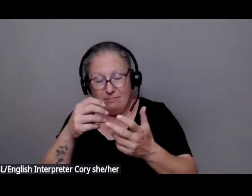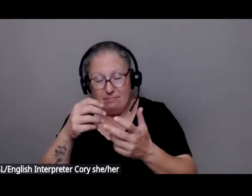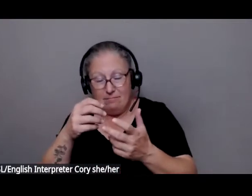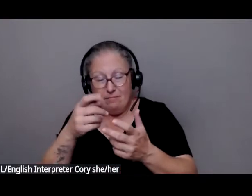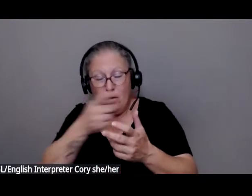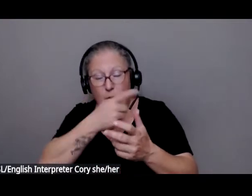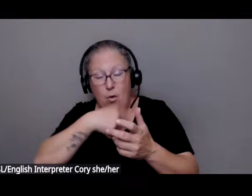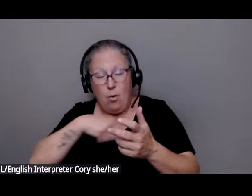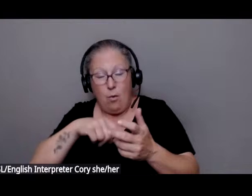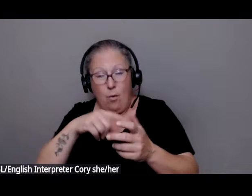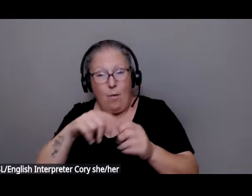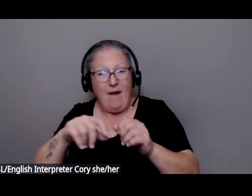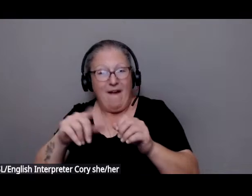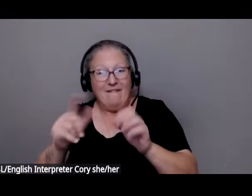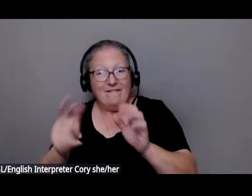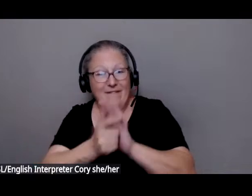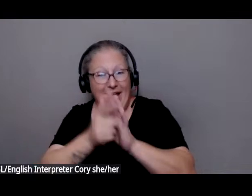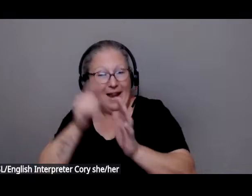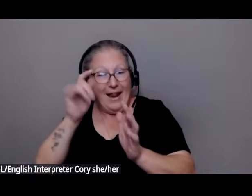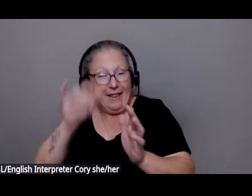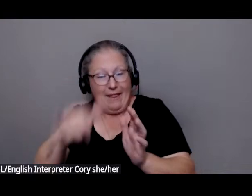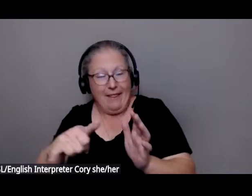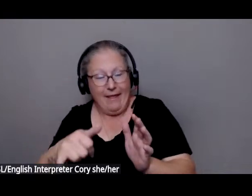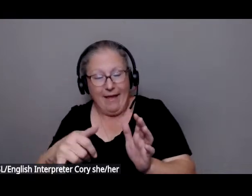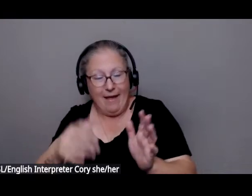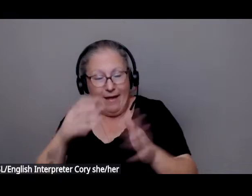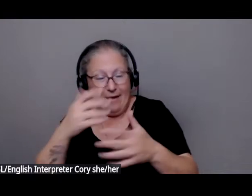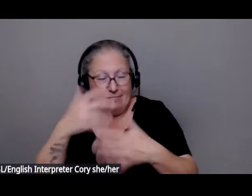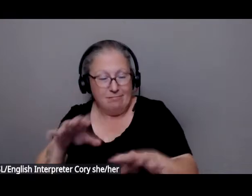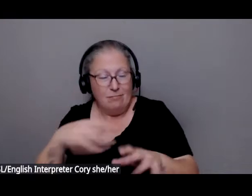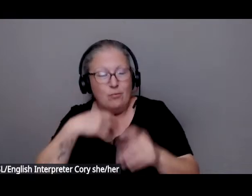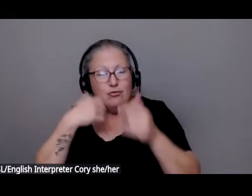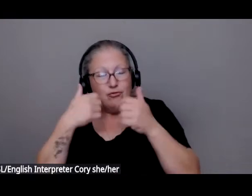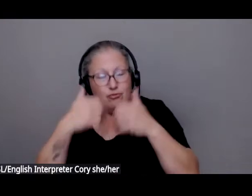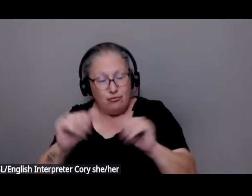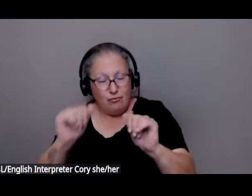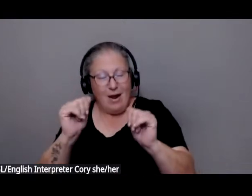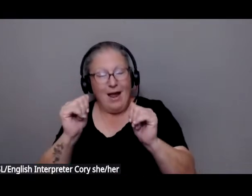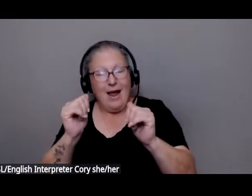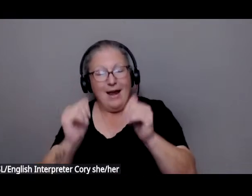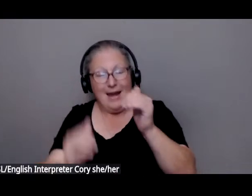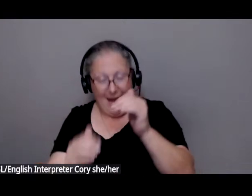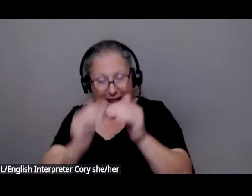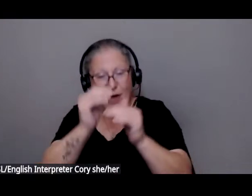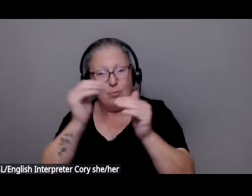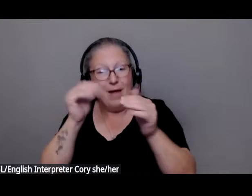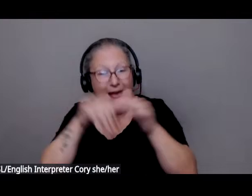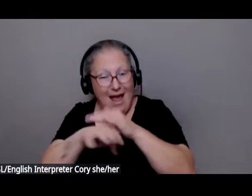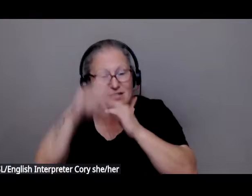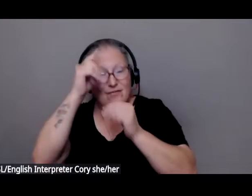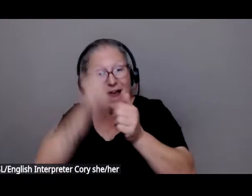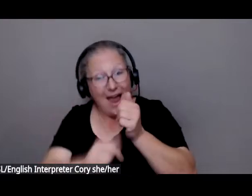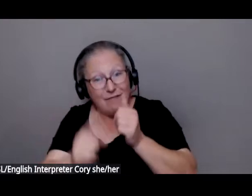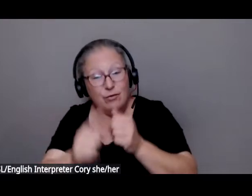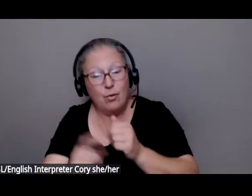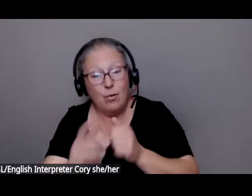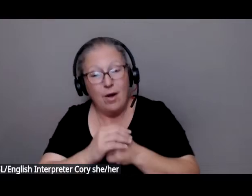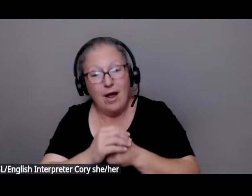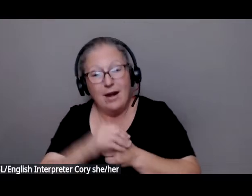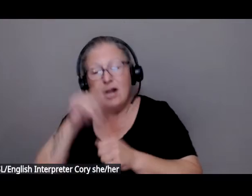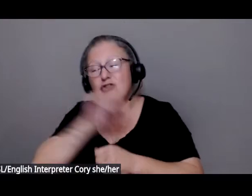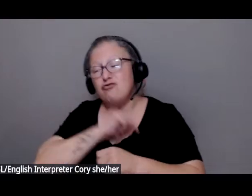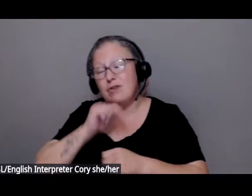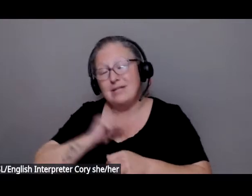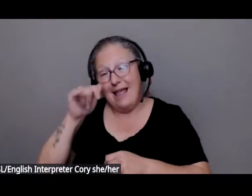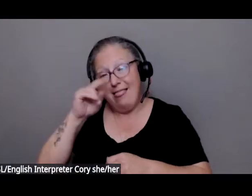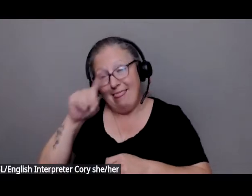We violated that to no end. We're trying to get equitable access for everybody. Trustee